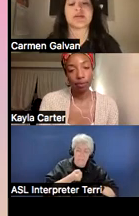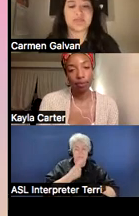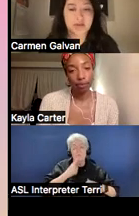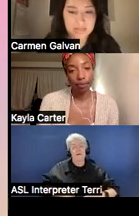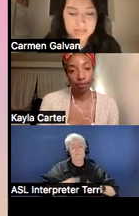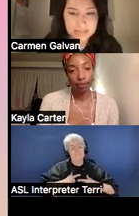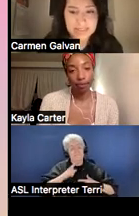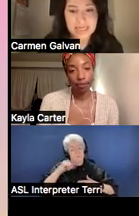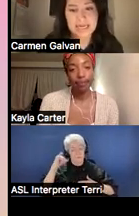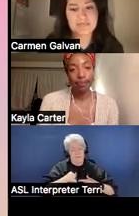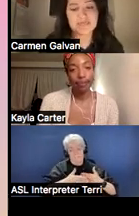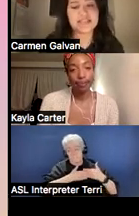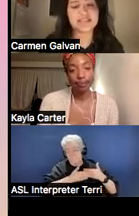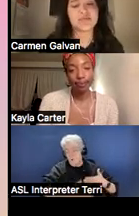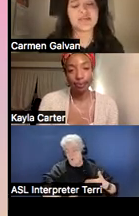a griever.